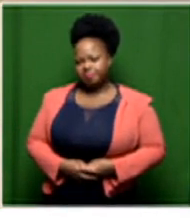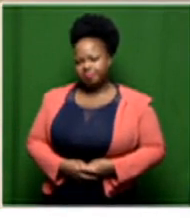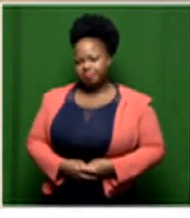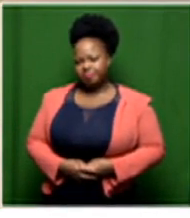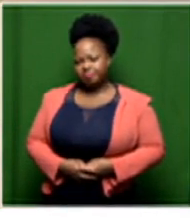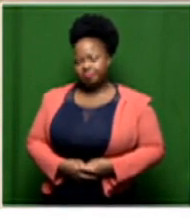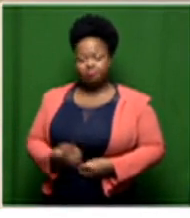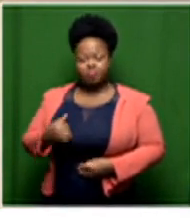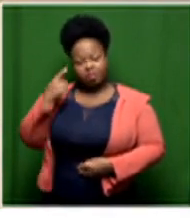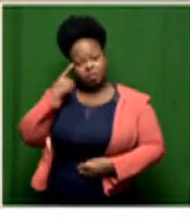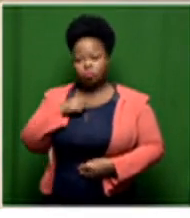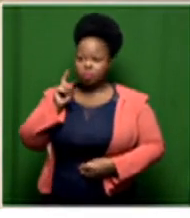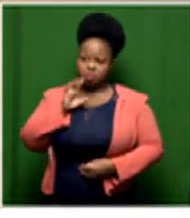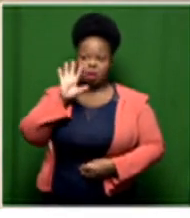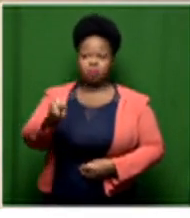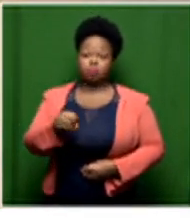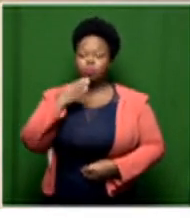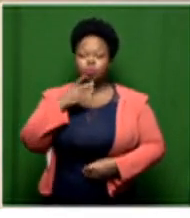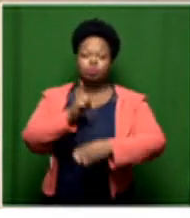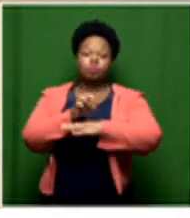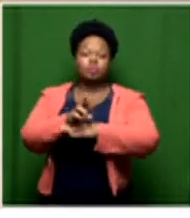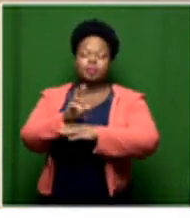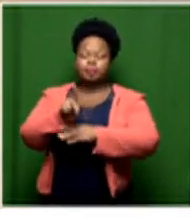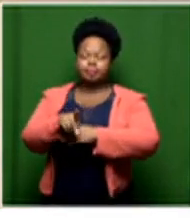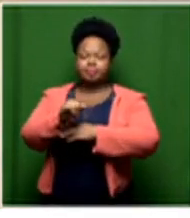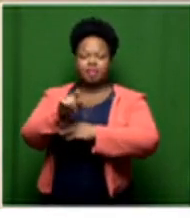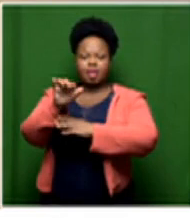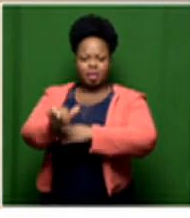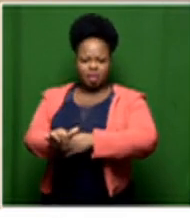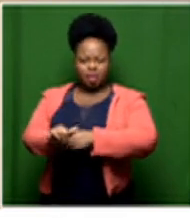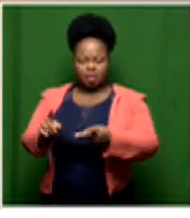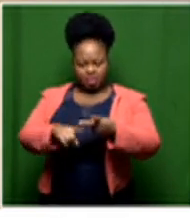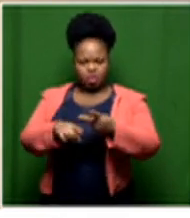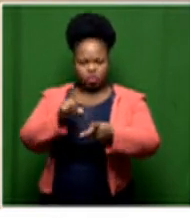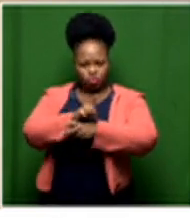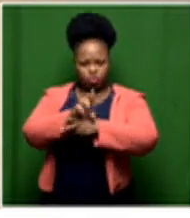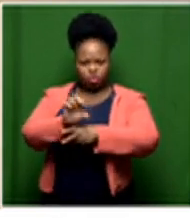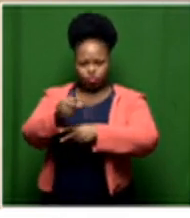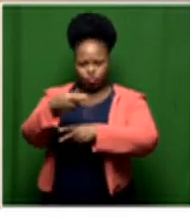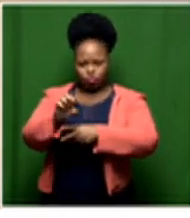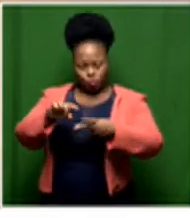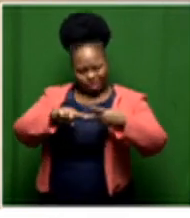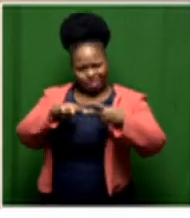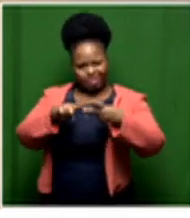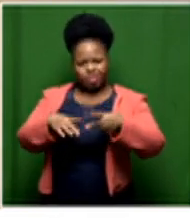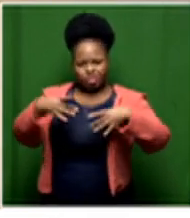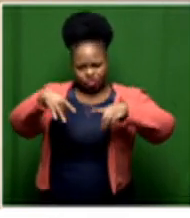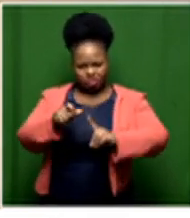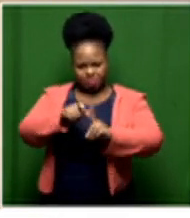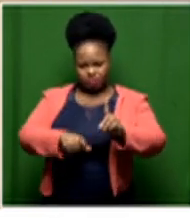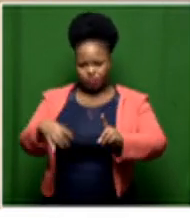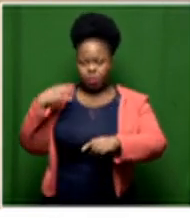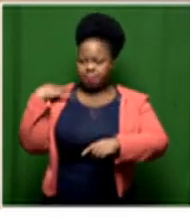think that's a question you have to ask Dr. Pillay, and perhaps also Dr. Schub, who's the chair of the Ministerial